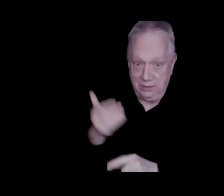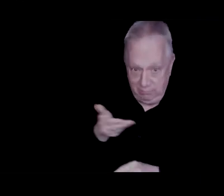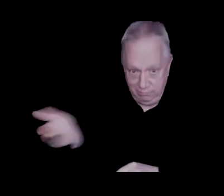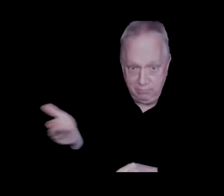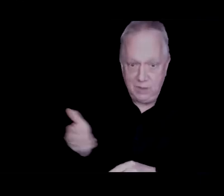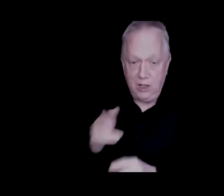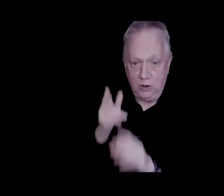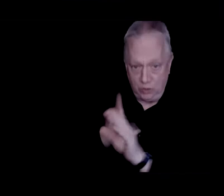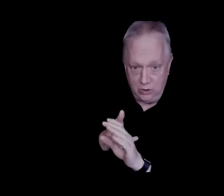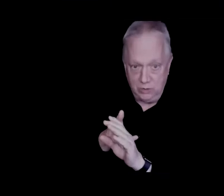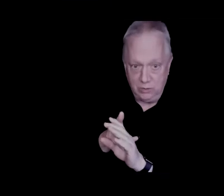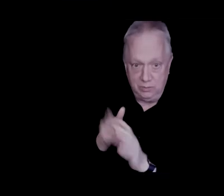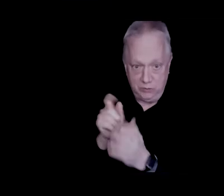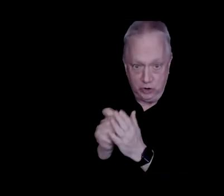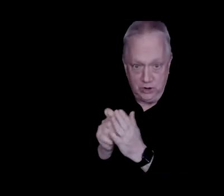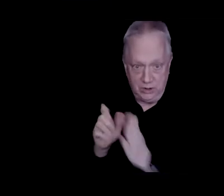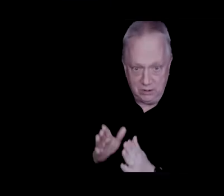joined her, and together